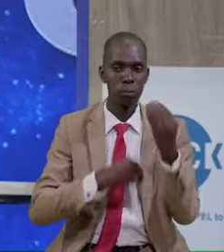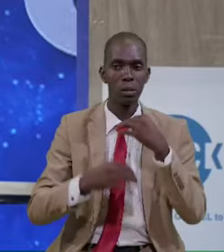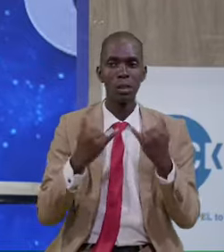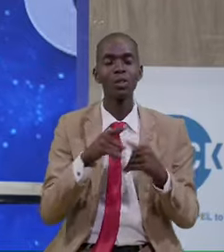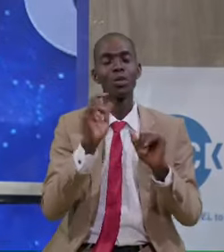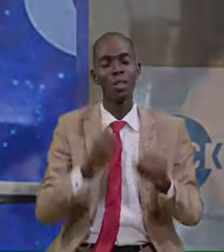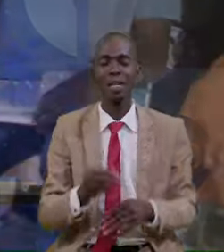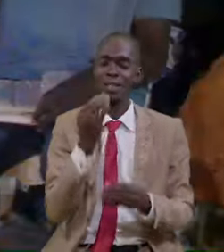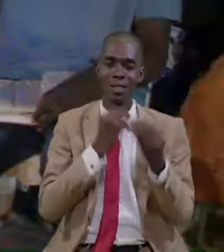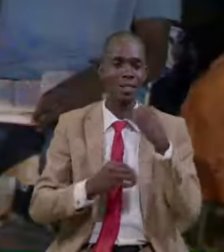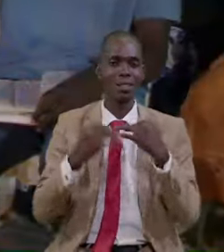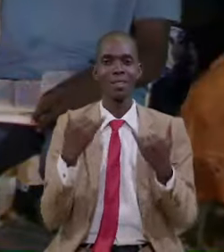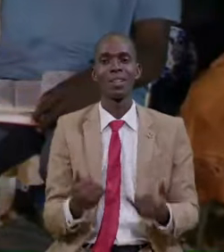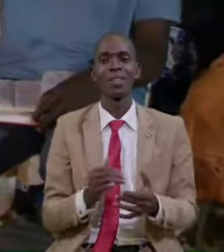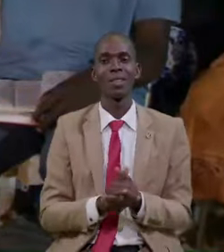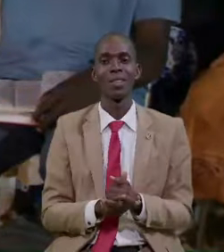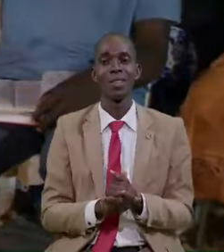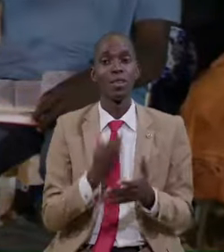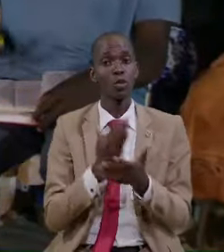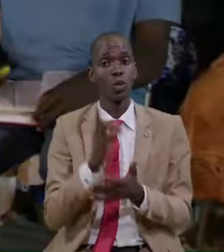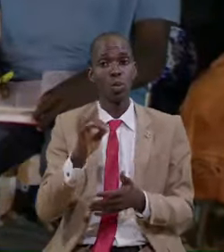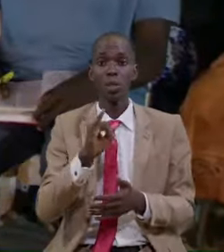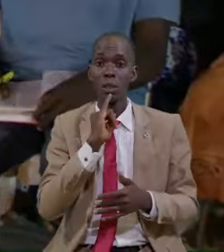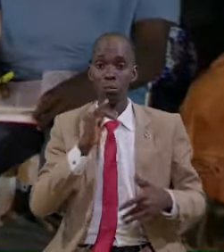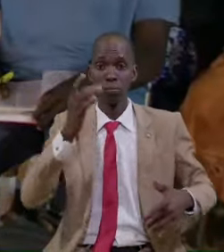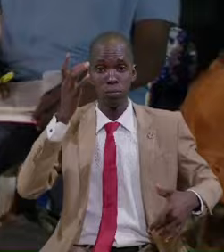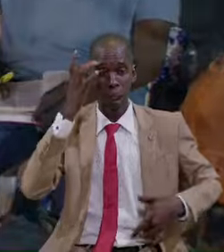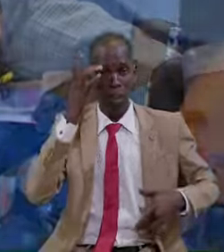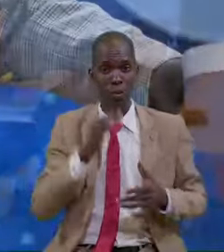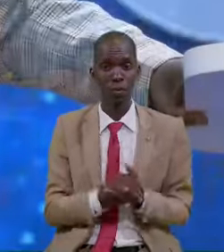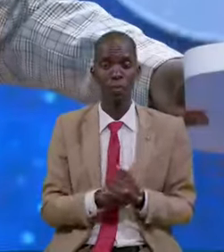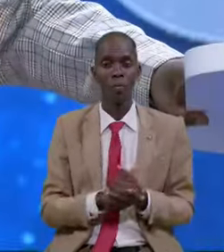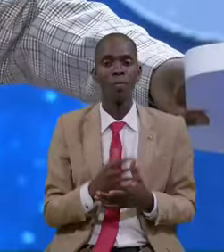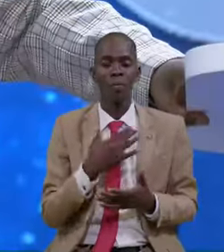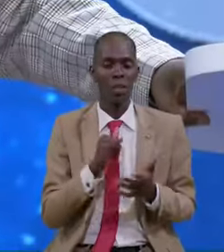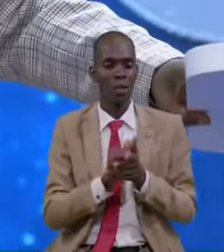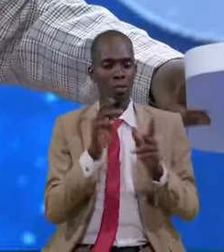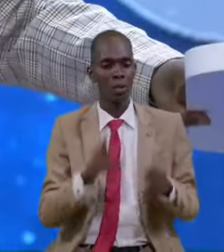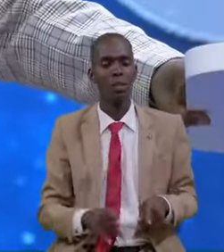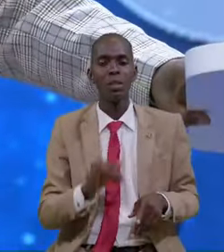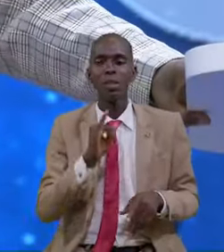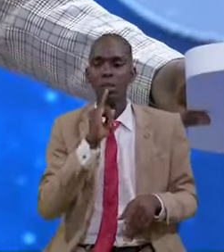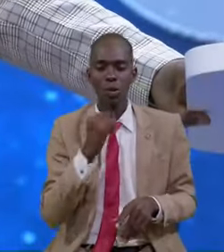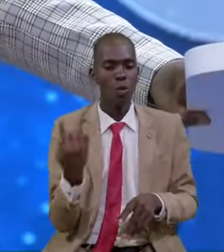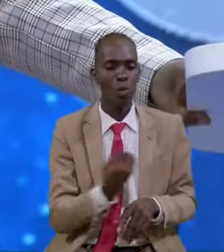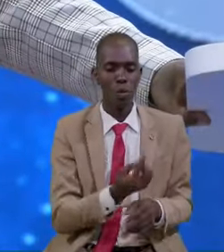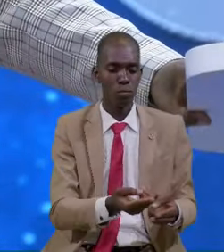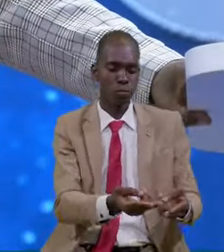now. Yeah. Somebody is sick and is bedridden and is lying down